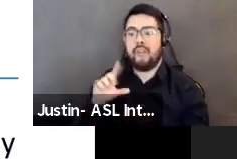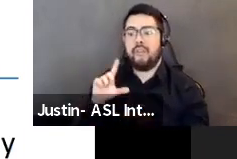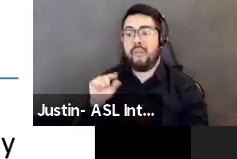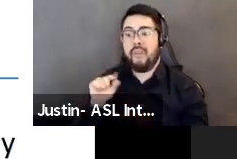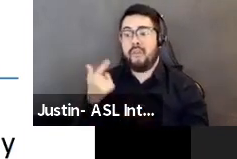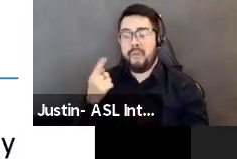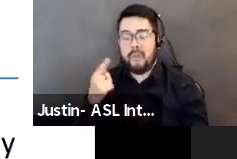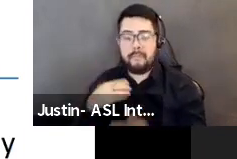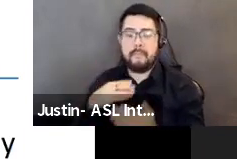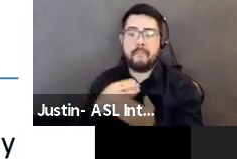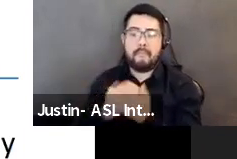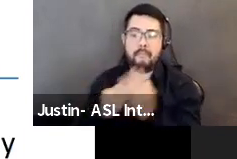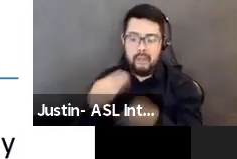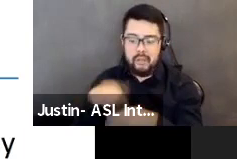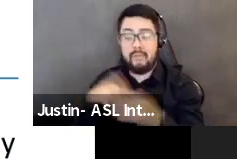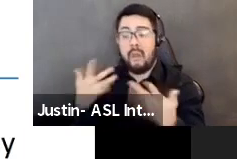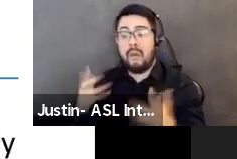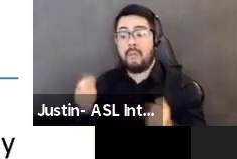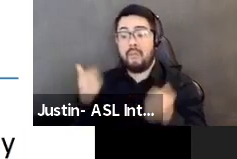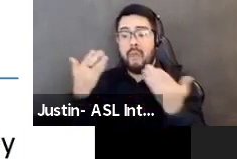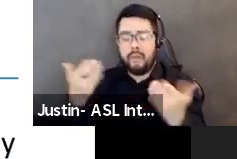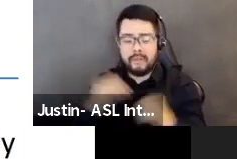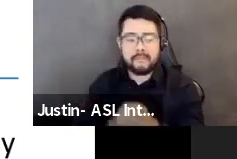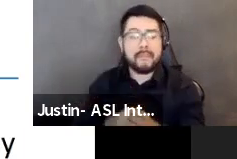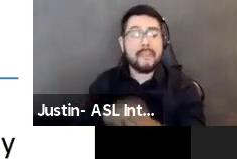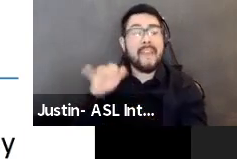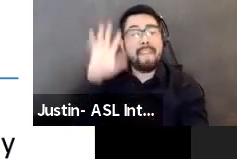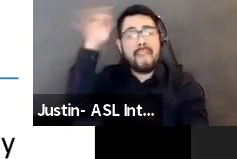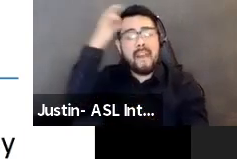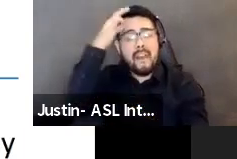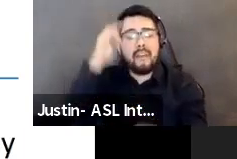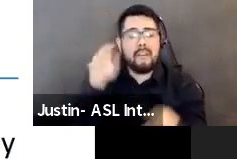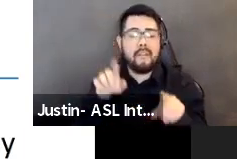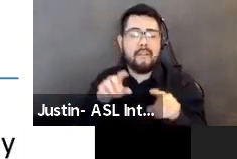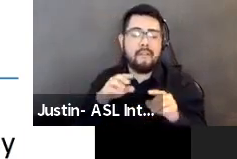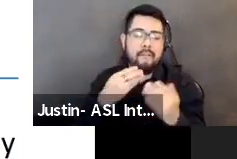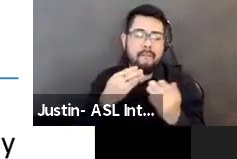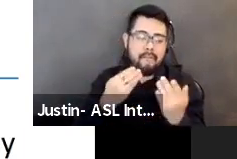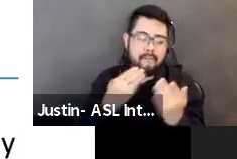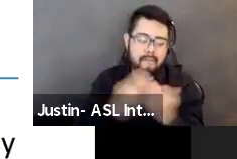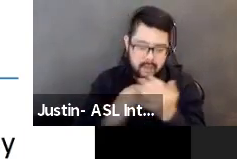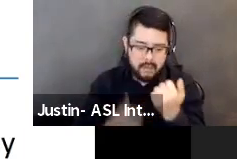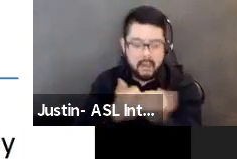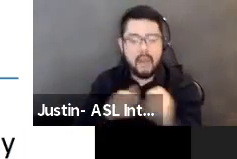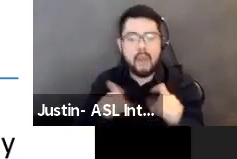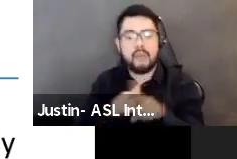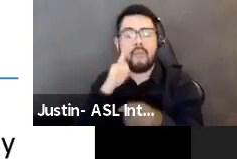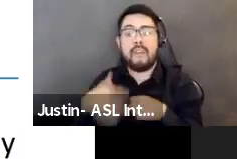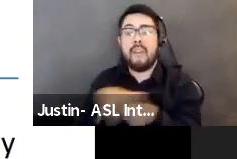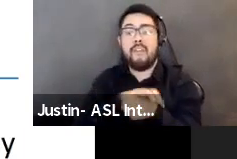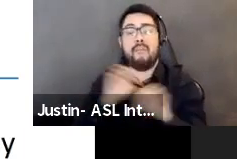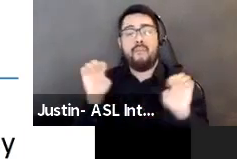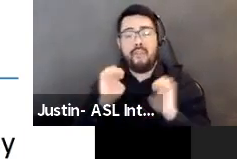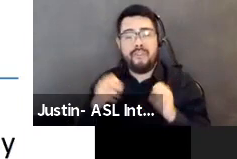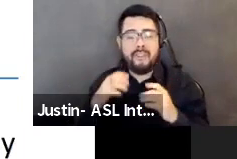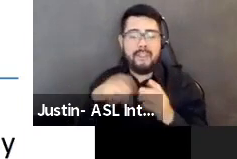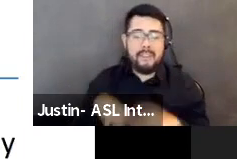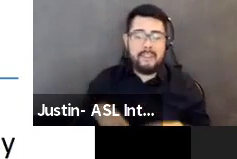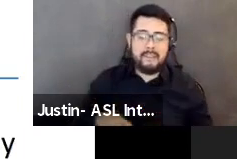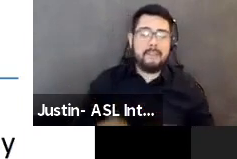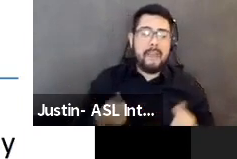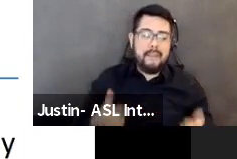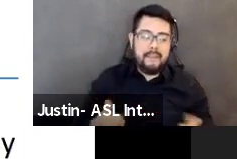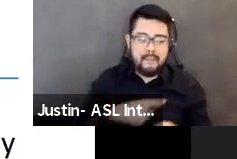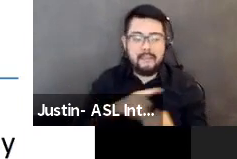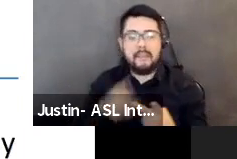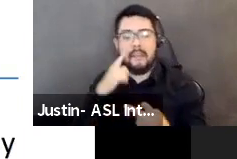proposed and this federal funding provides necessary support to cover emergency expenses related to remote learning and school reopening